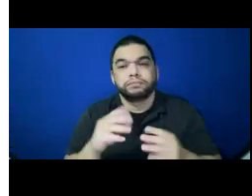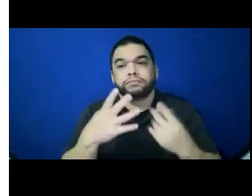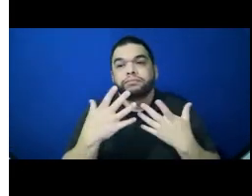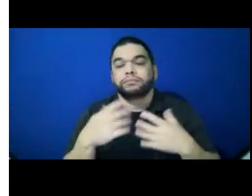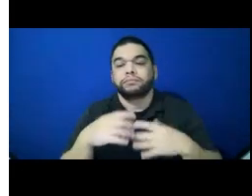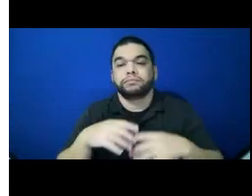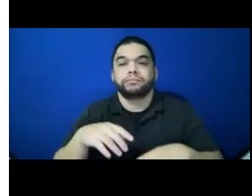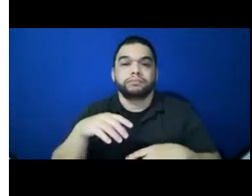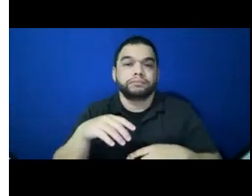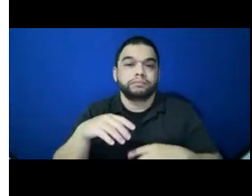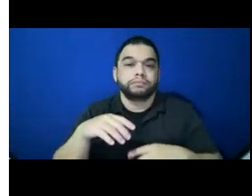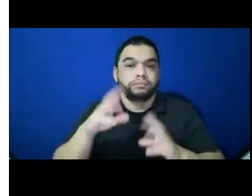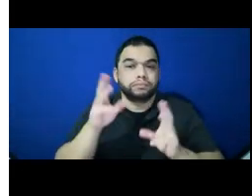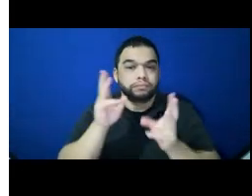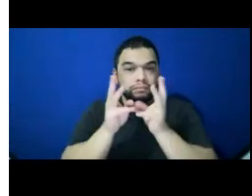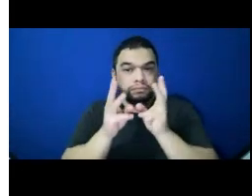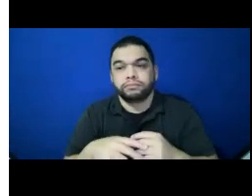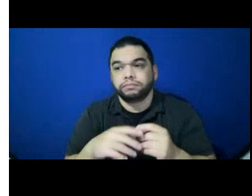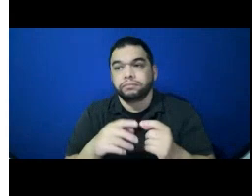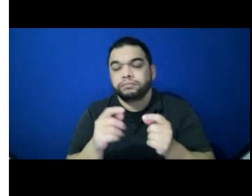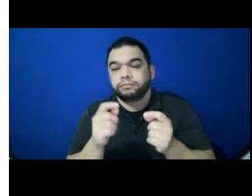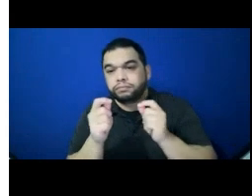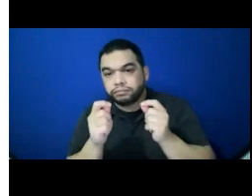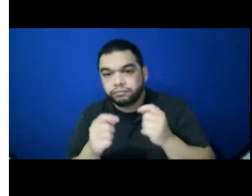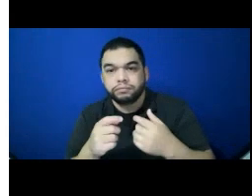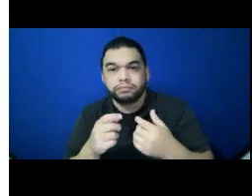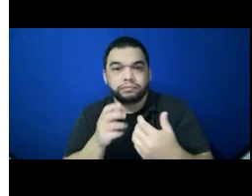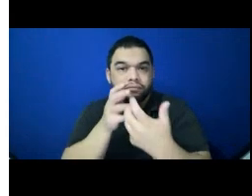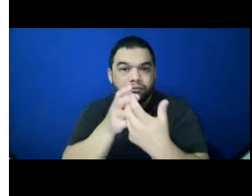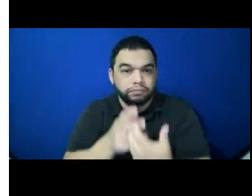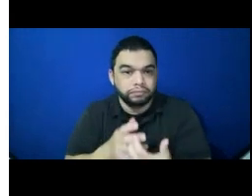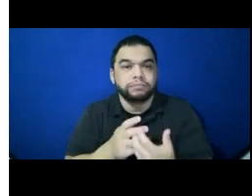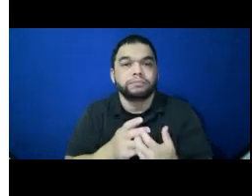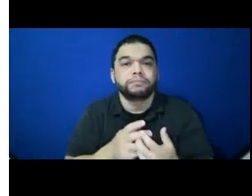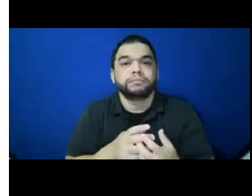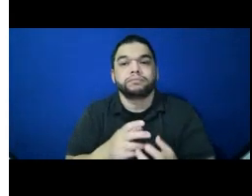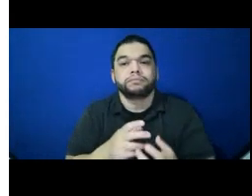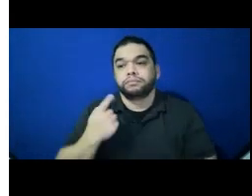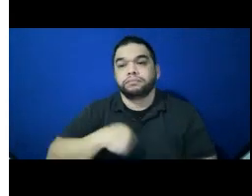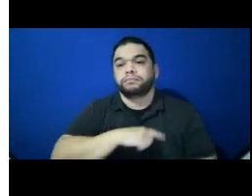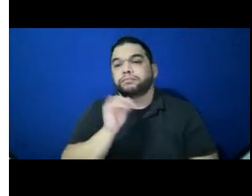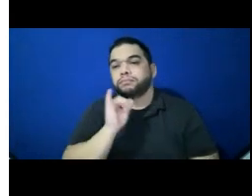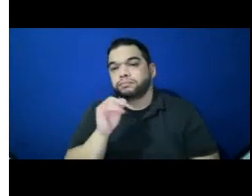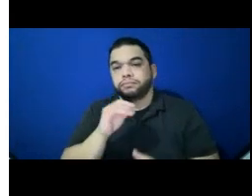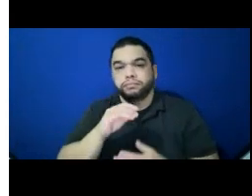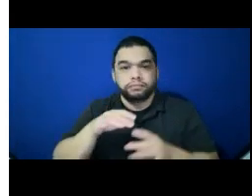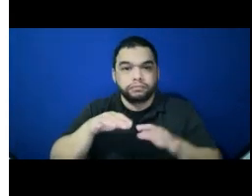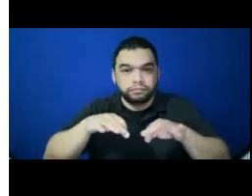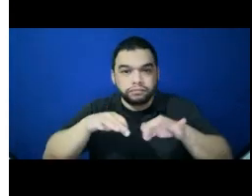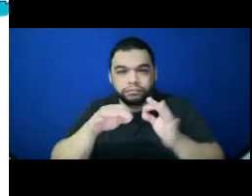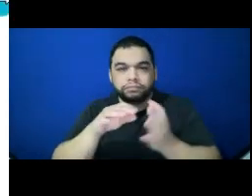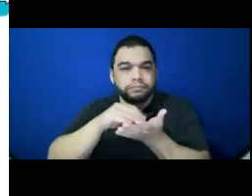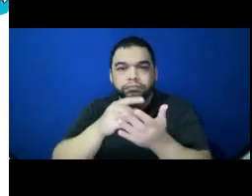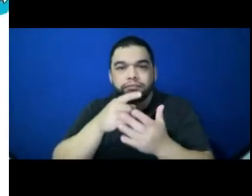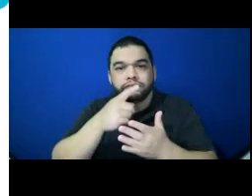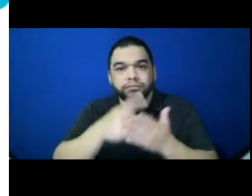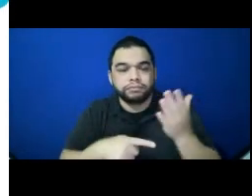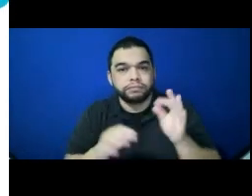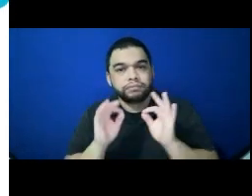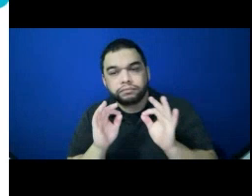actions, we're also in this process evaluating and learning what's working, what's resonating people, what's not. So